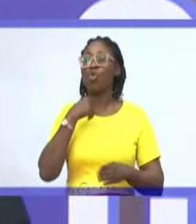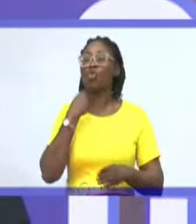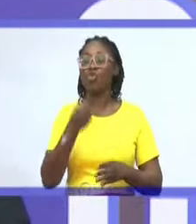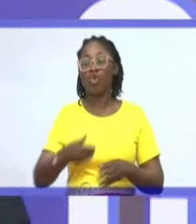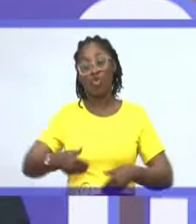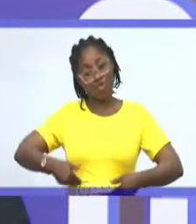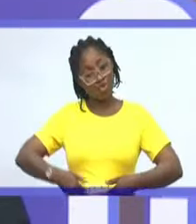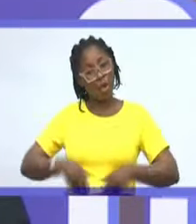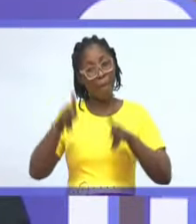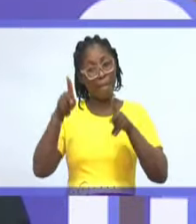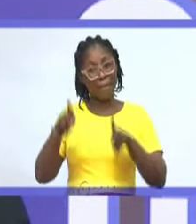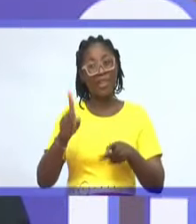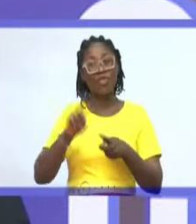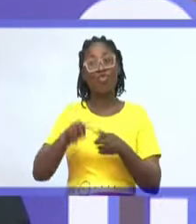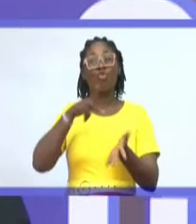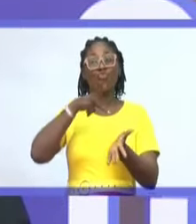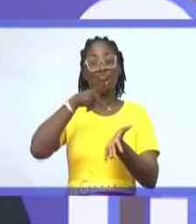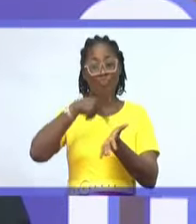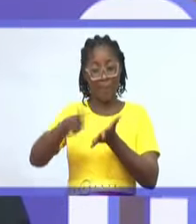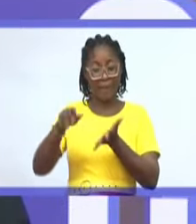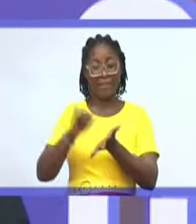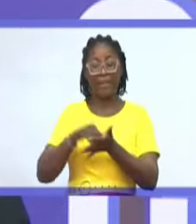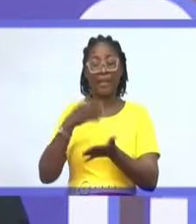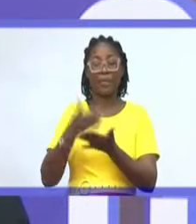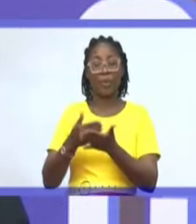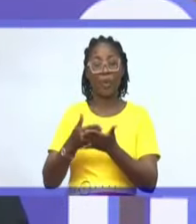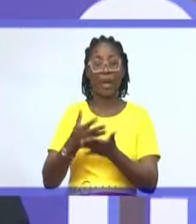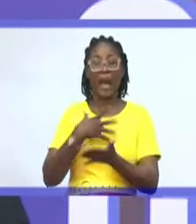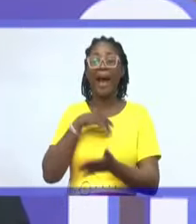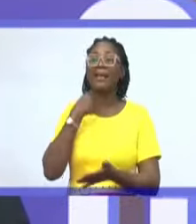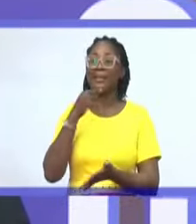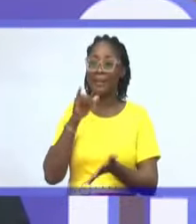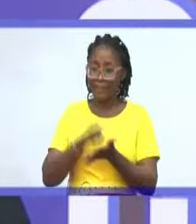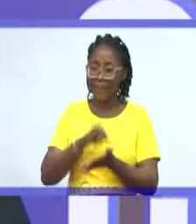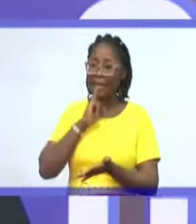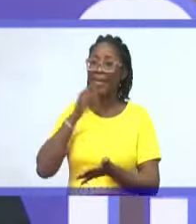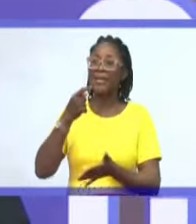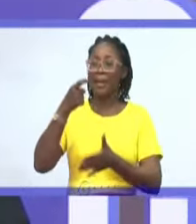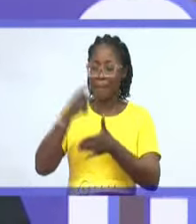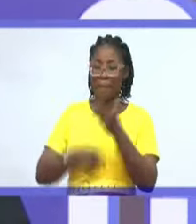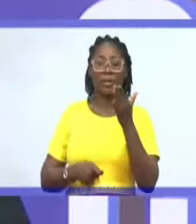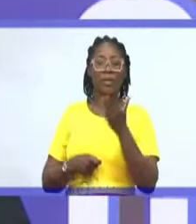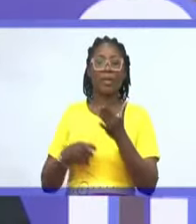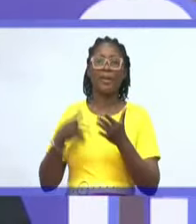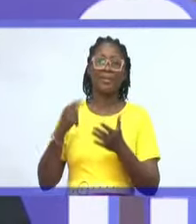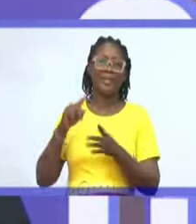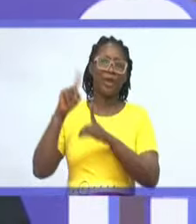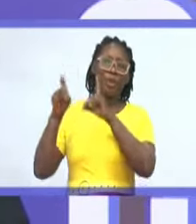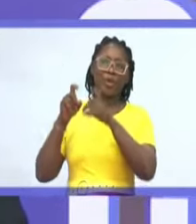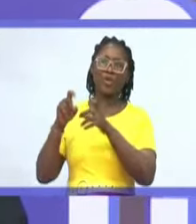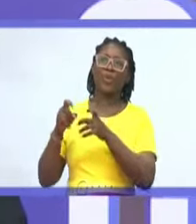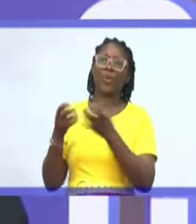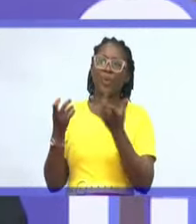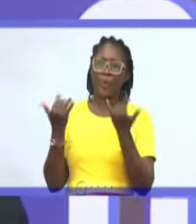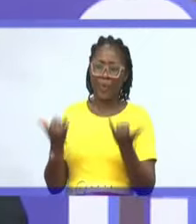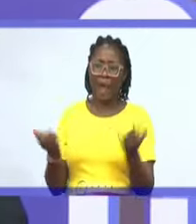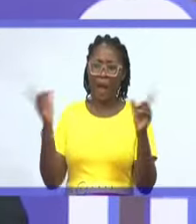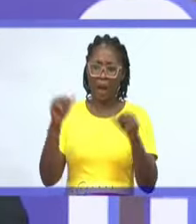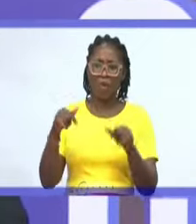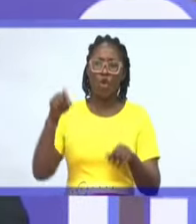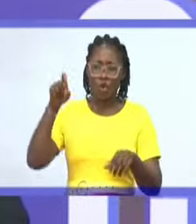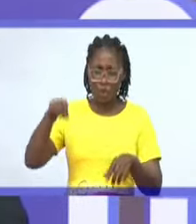young person to pay that price and say that that is the price. So the question became, should we sack this